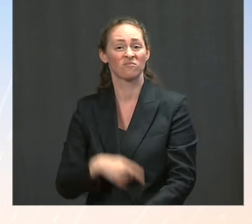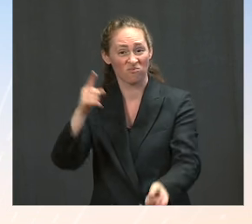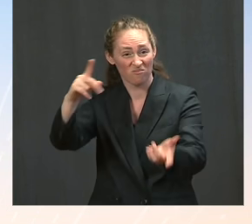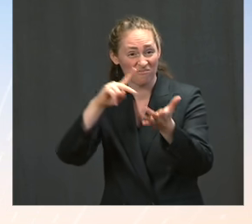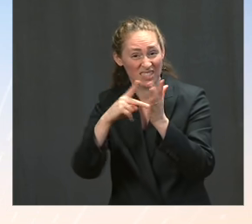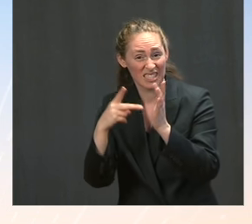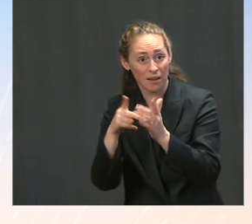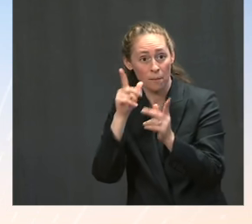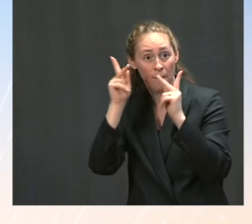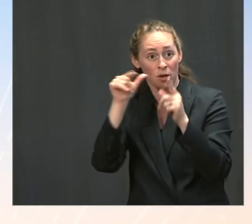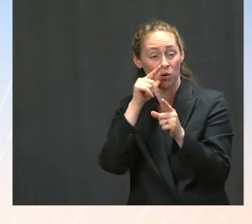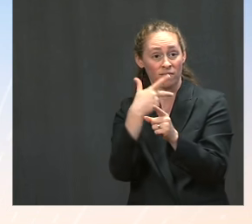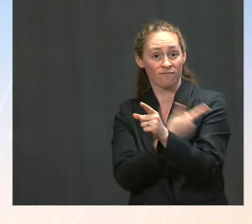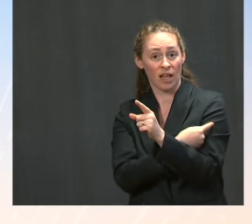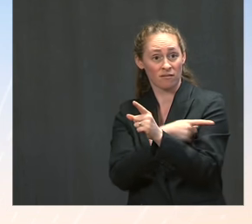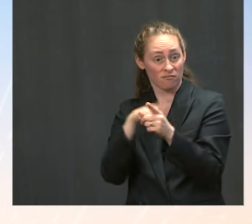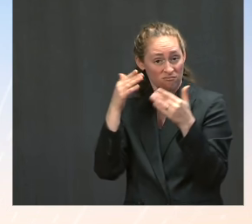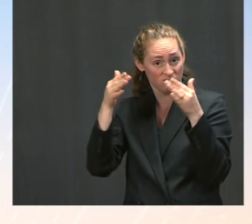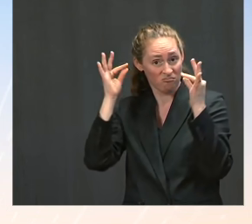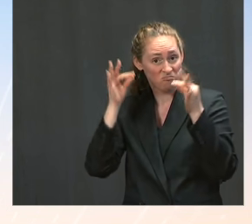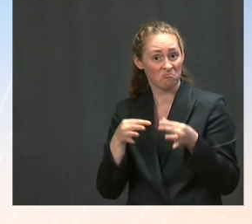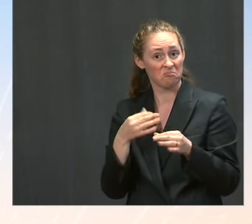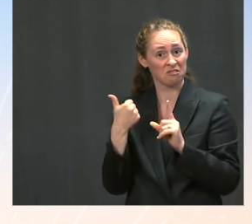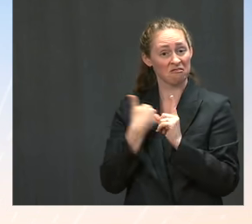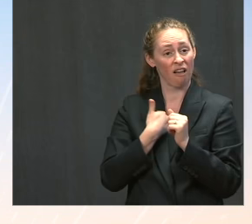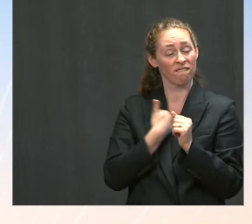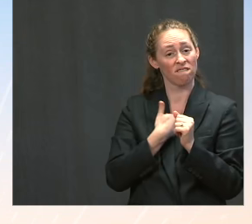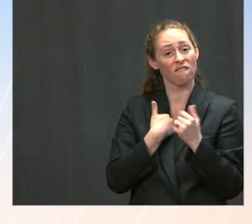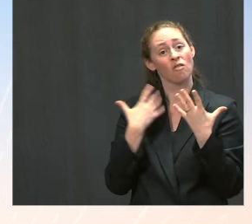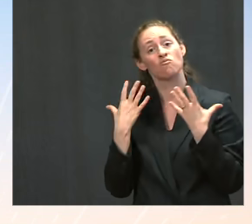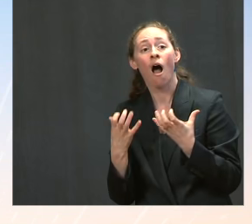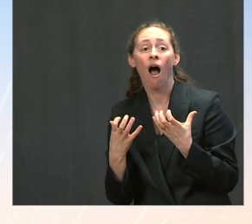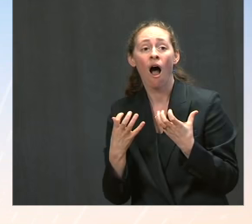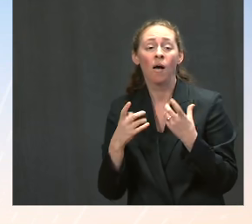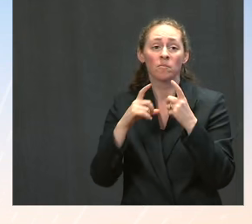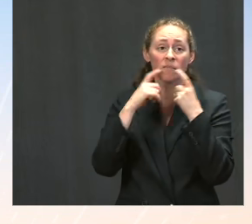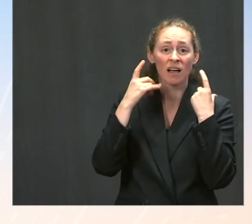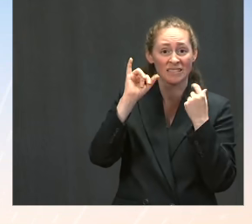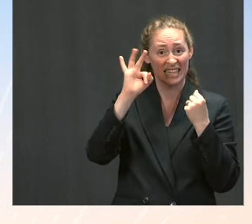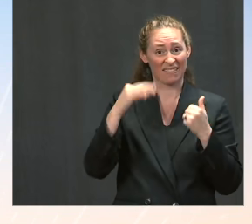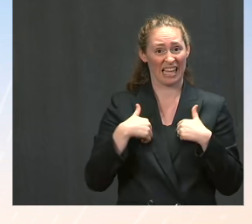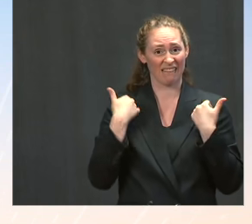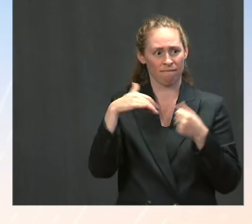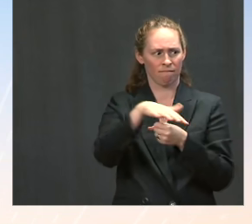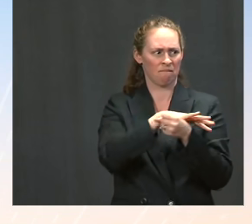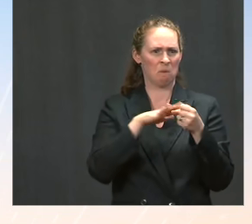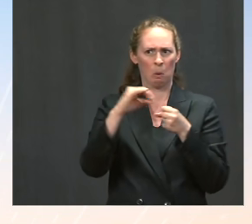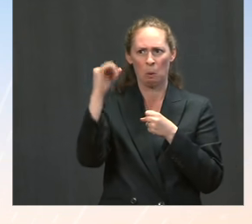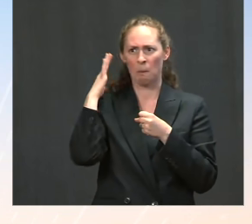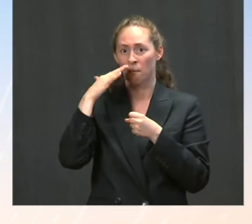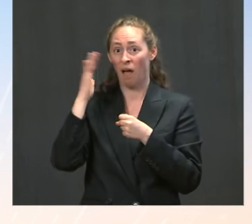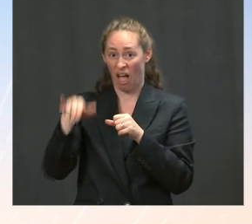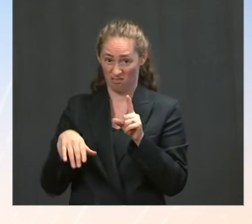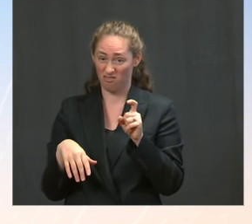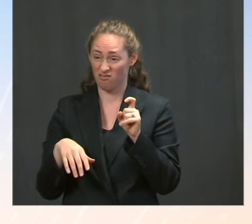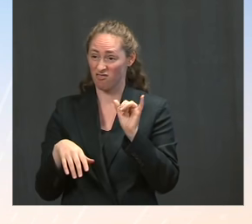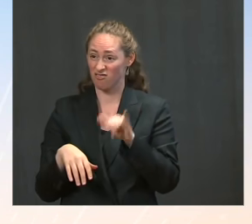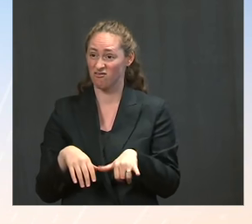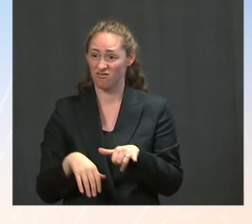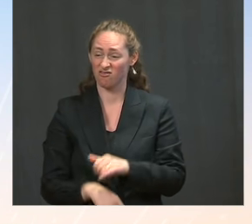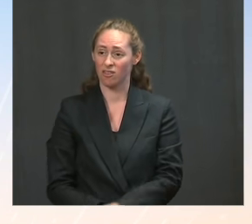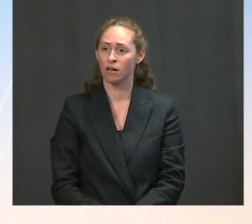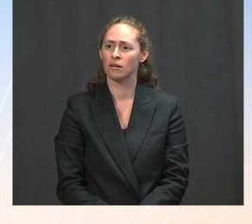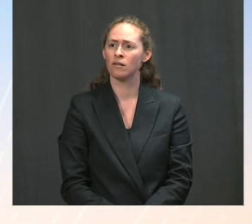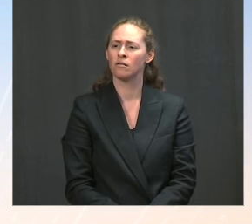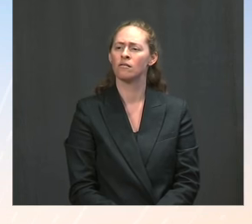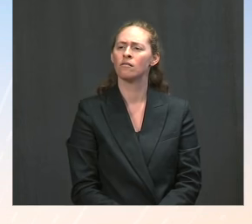wear the mask in those high rate areas. That's not the advice of the CDC at this point in time, so that is not a message we are conveying to people. Dr. Walensky